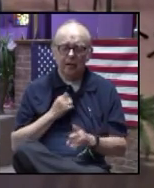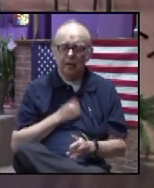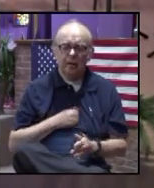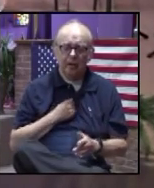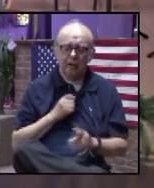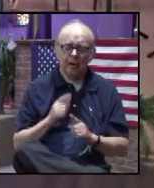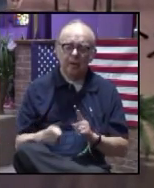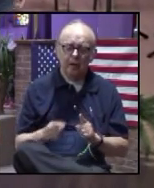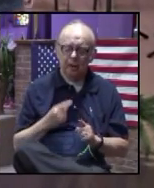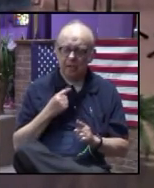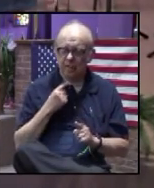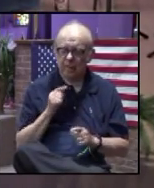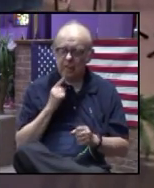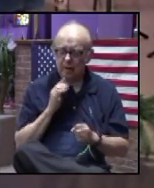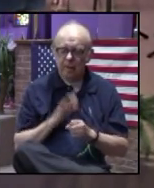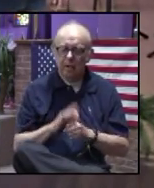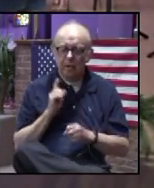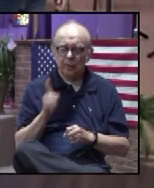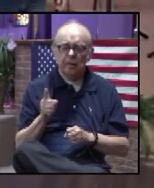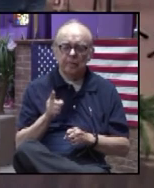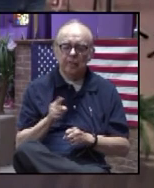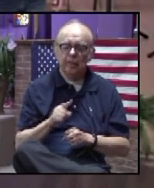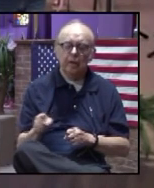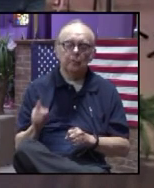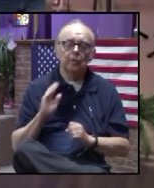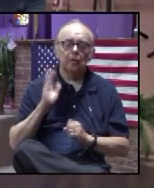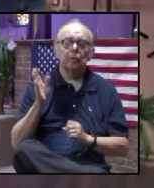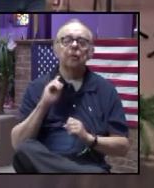I cannot guarantee you that they're going to heaven?